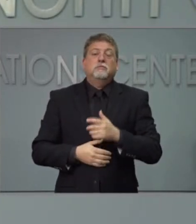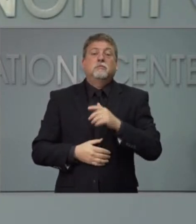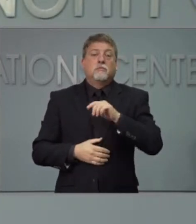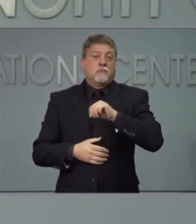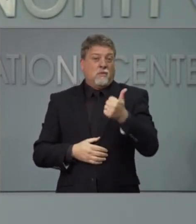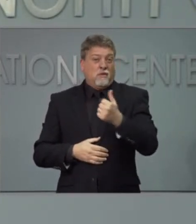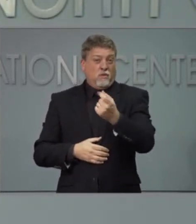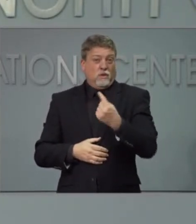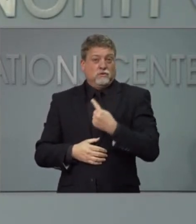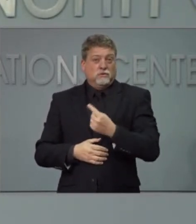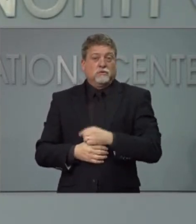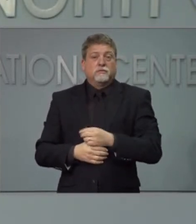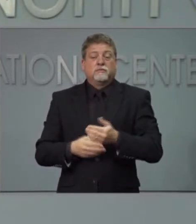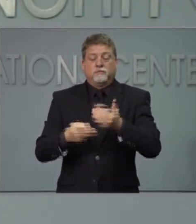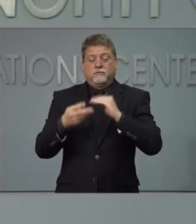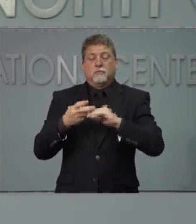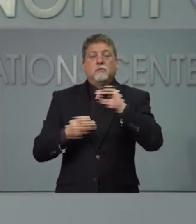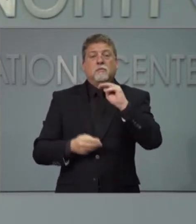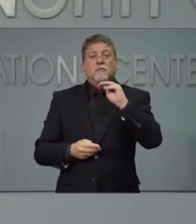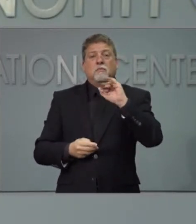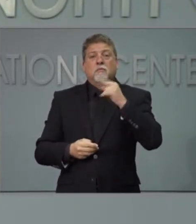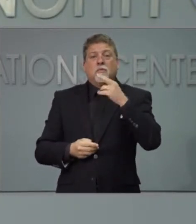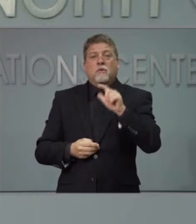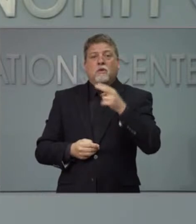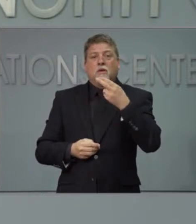We'll try Michael Hyland with CBS 17.